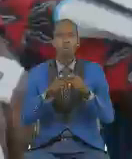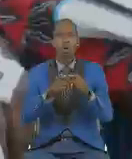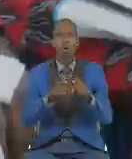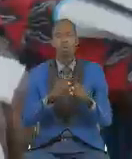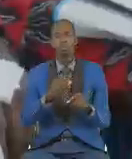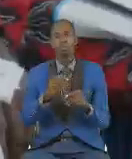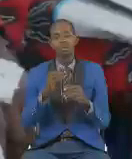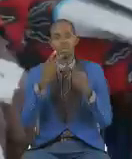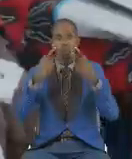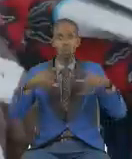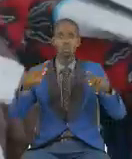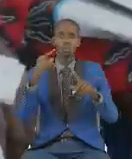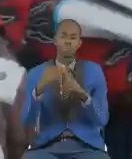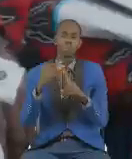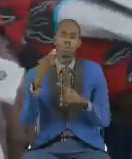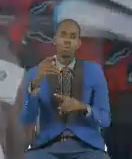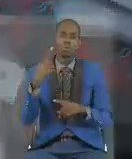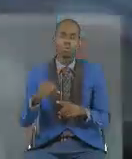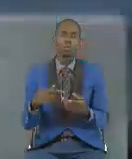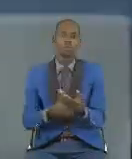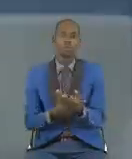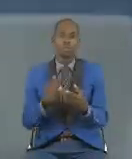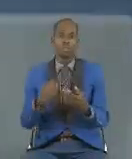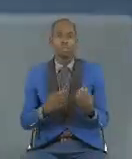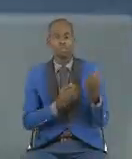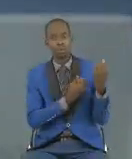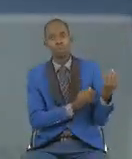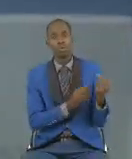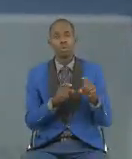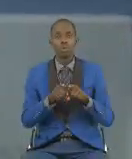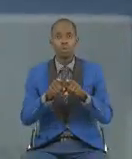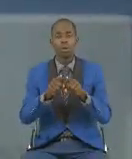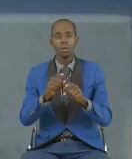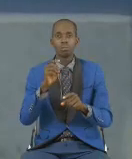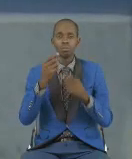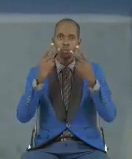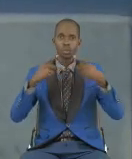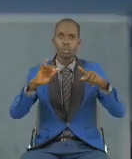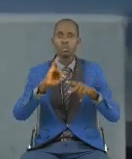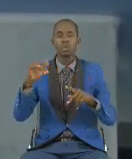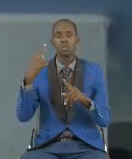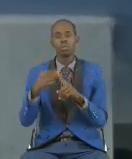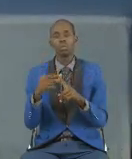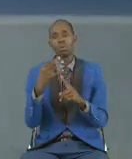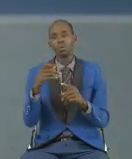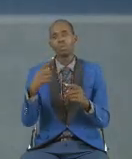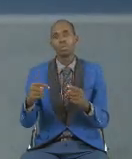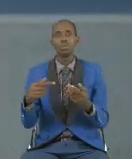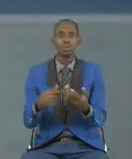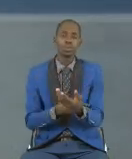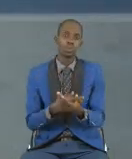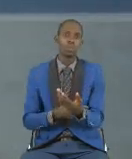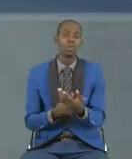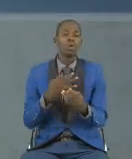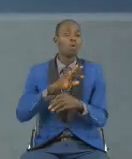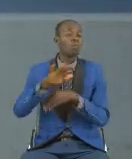word of the gospel. The courage while proclaiming the word of the gospel of all